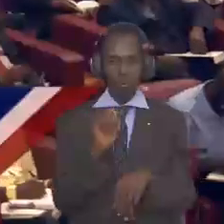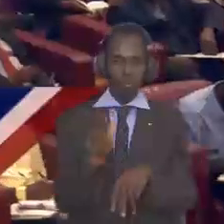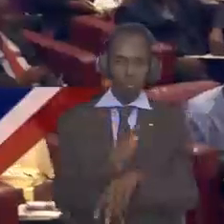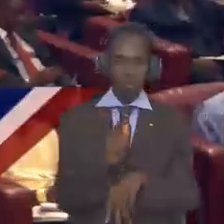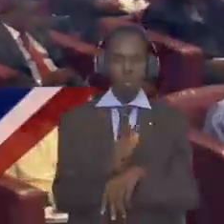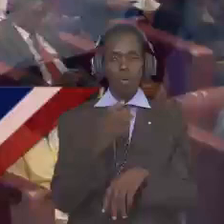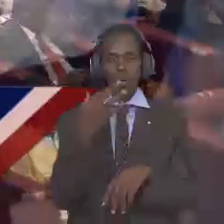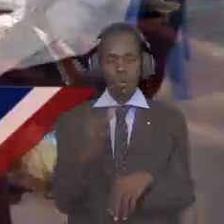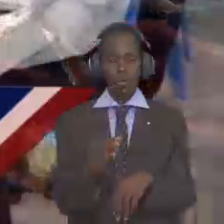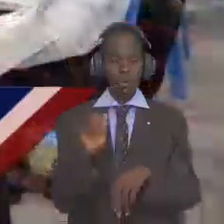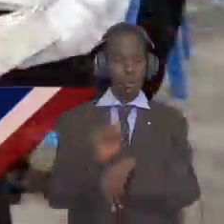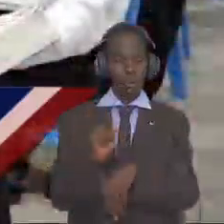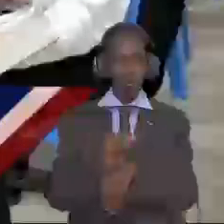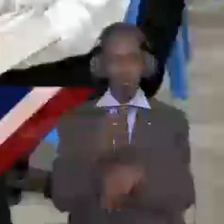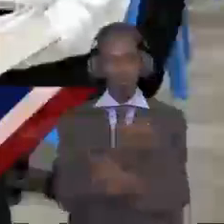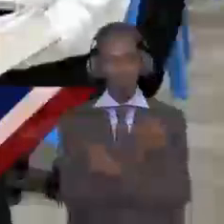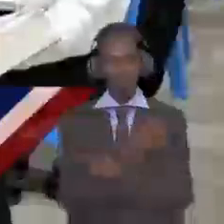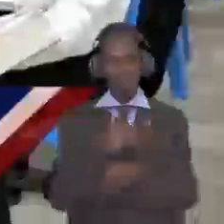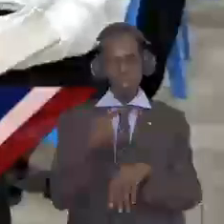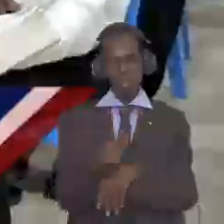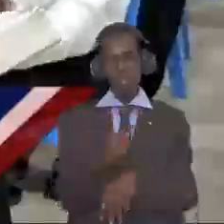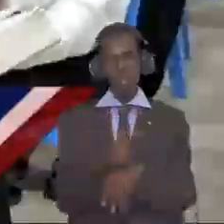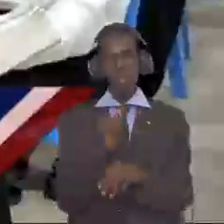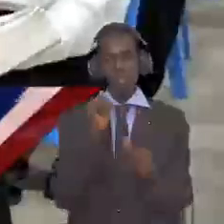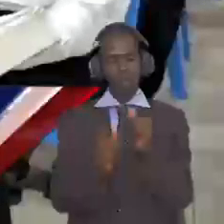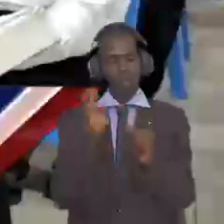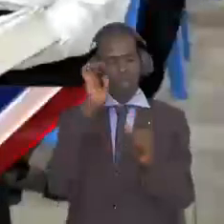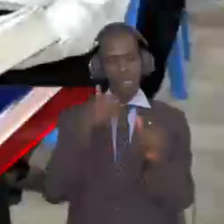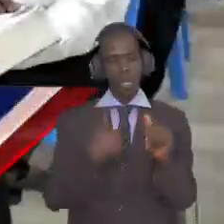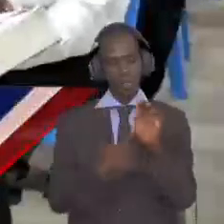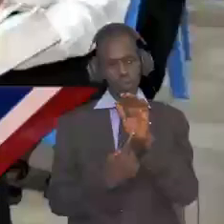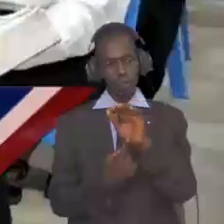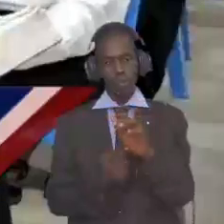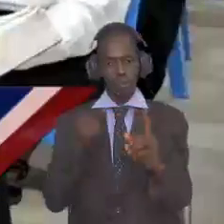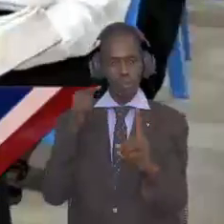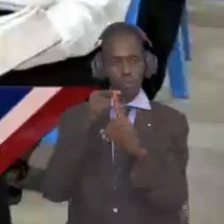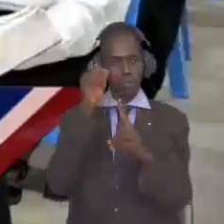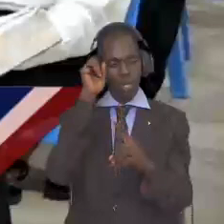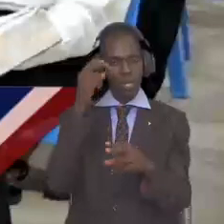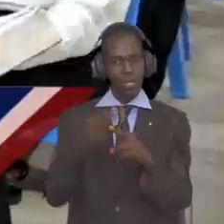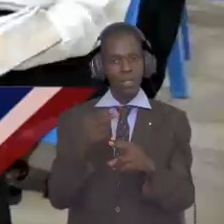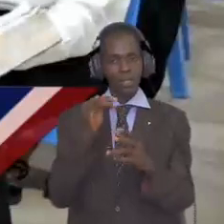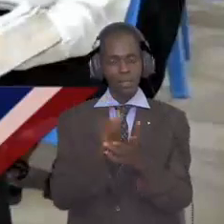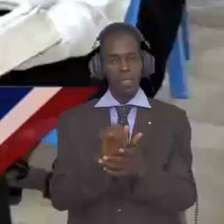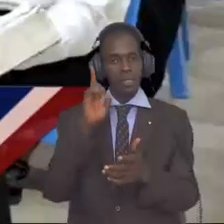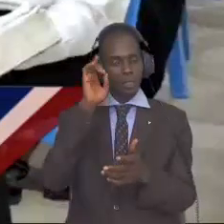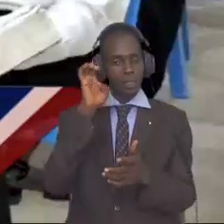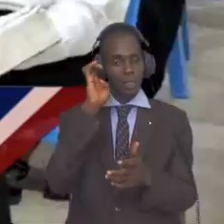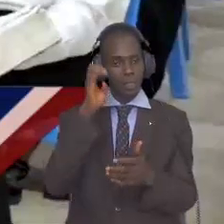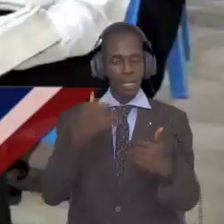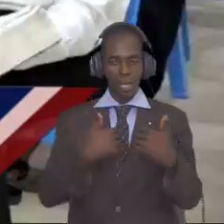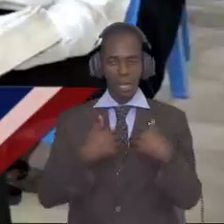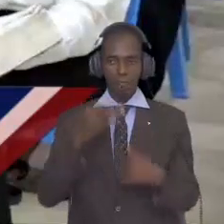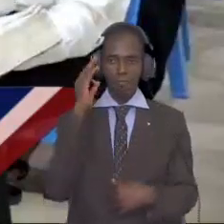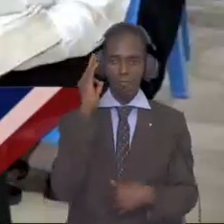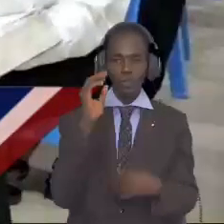which ye have showed toward his name, in that ye have ministered to the saints